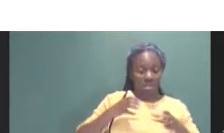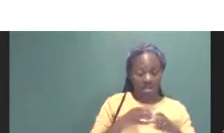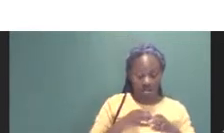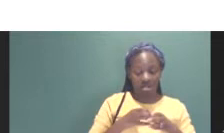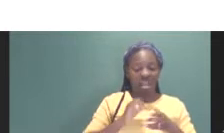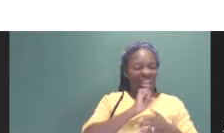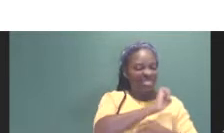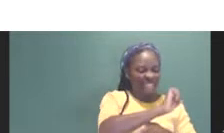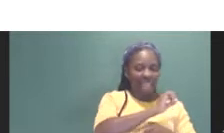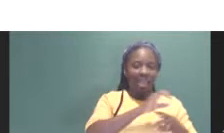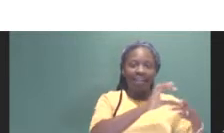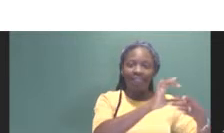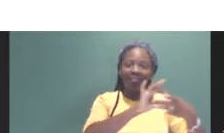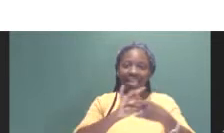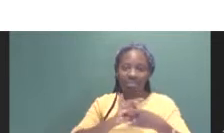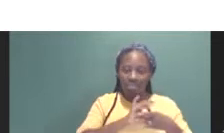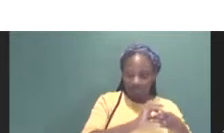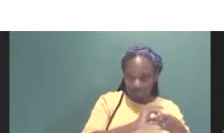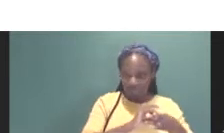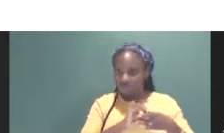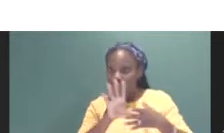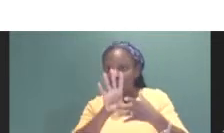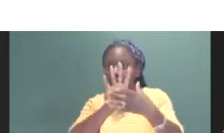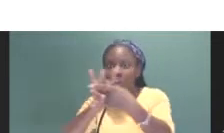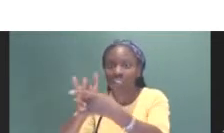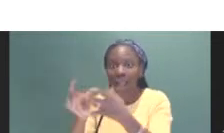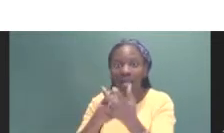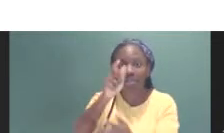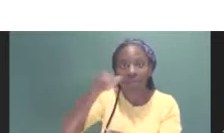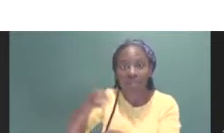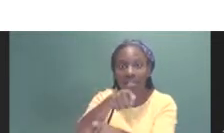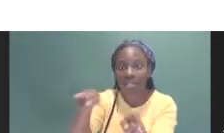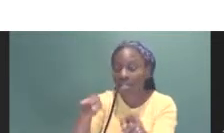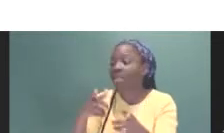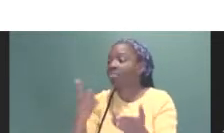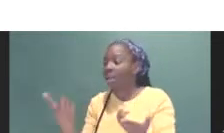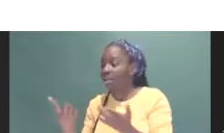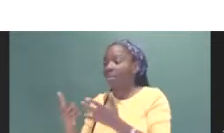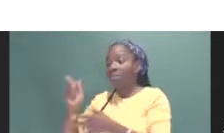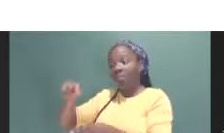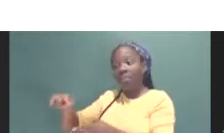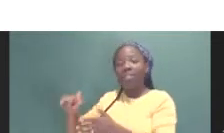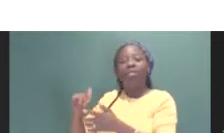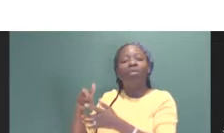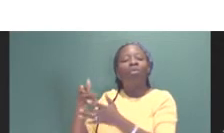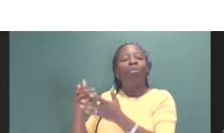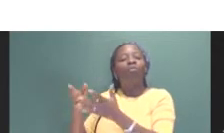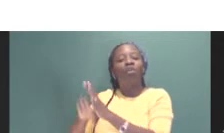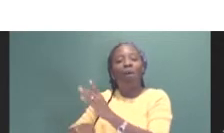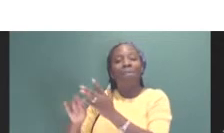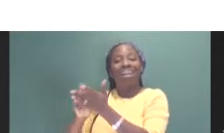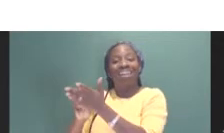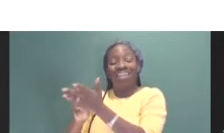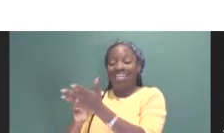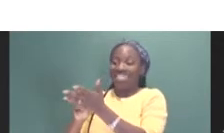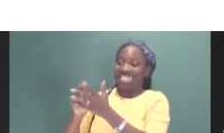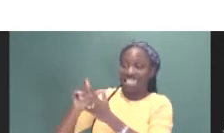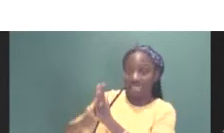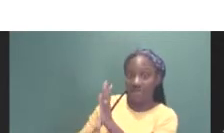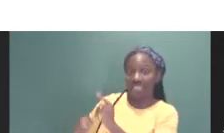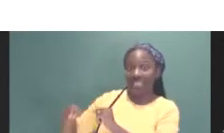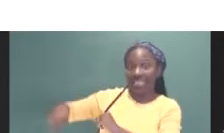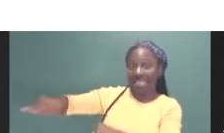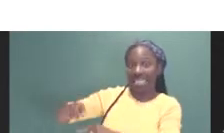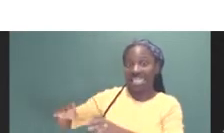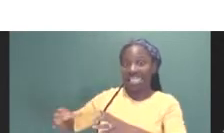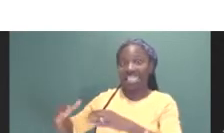to reach people, and then we also used people within the larger disability network within South